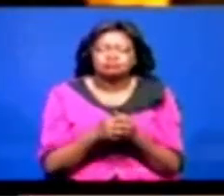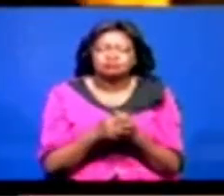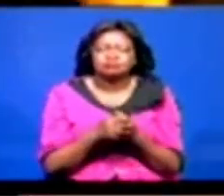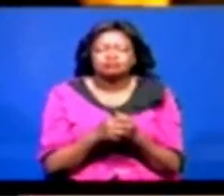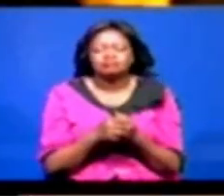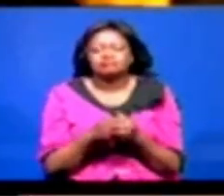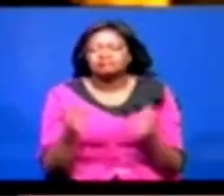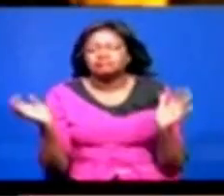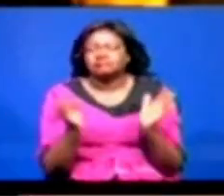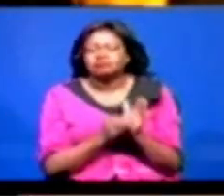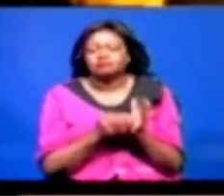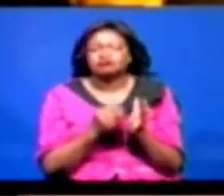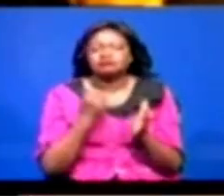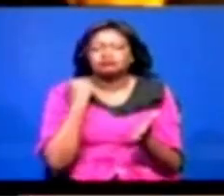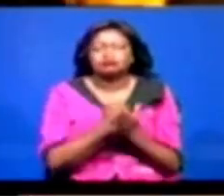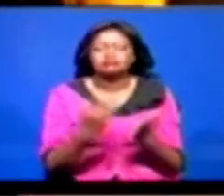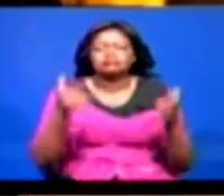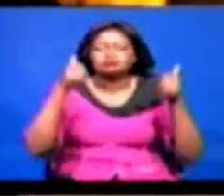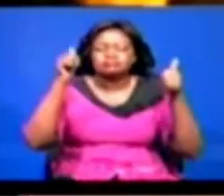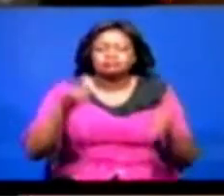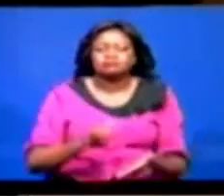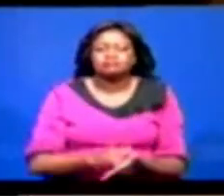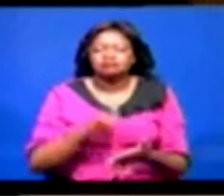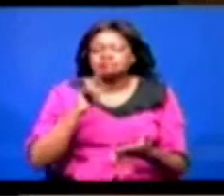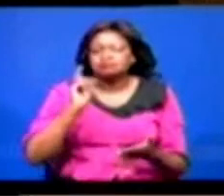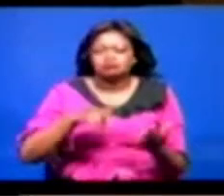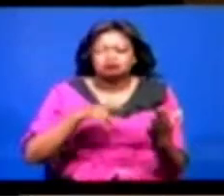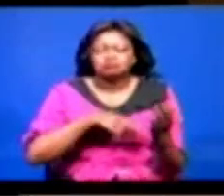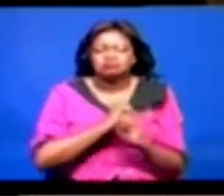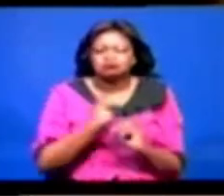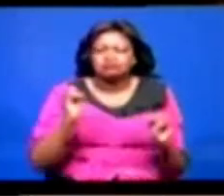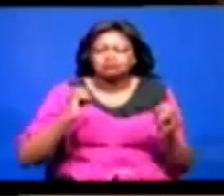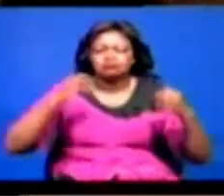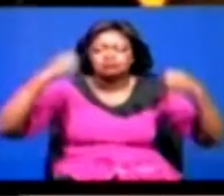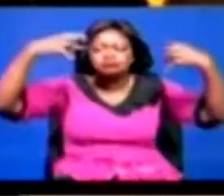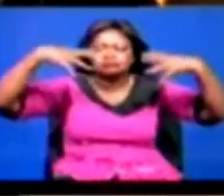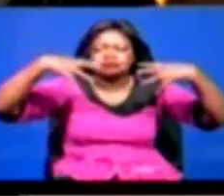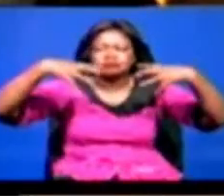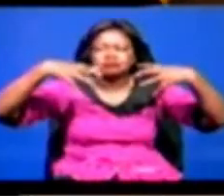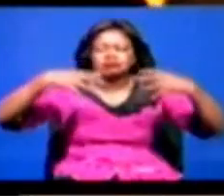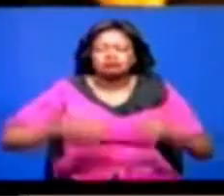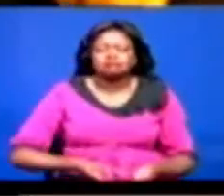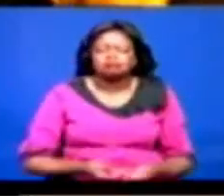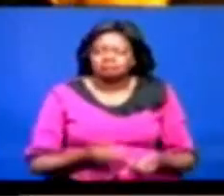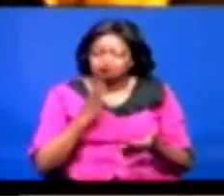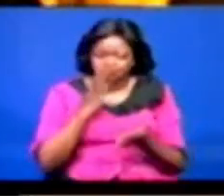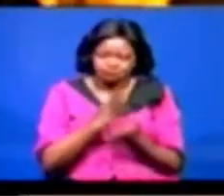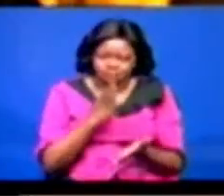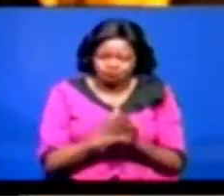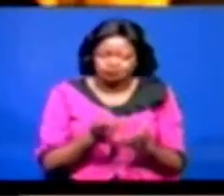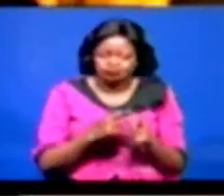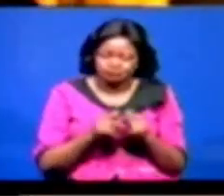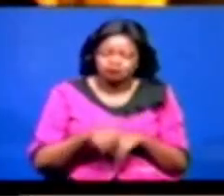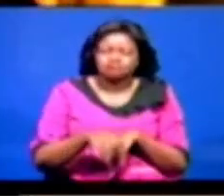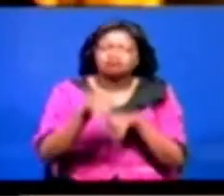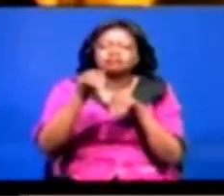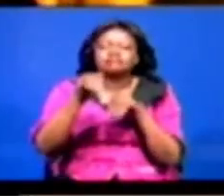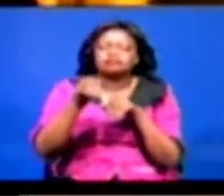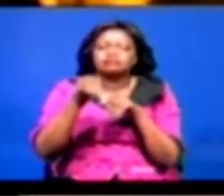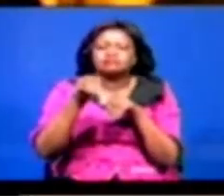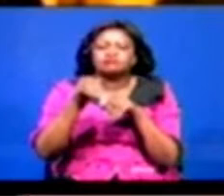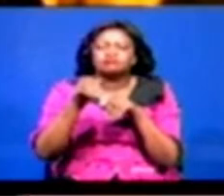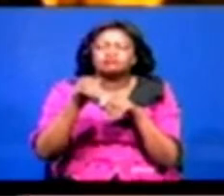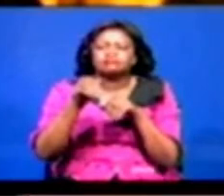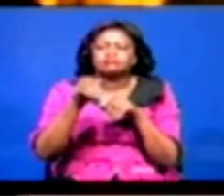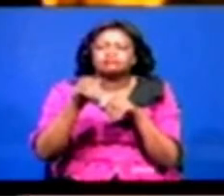that I do not need to read out to you, was transparent, was verifiable, and was in accordance with the provisions of